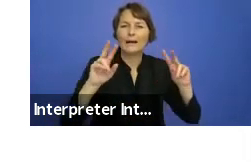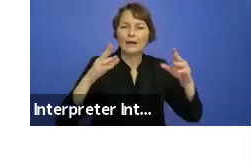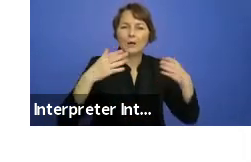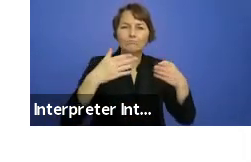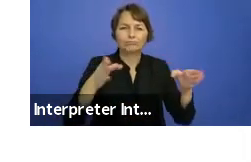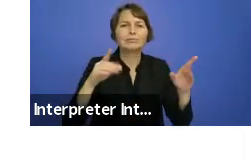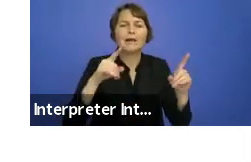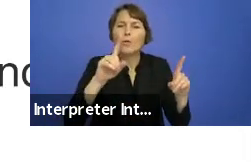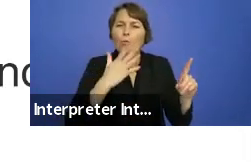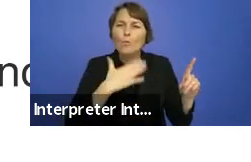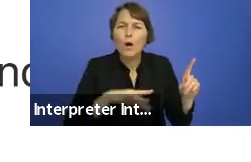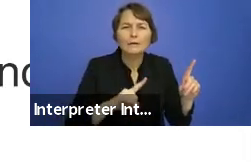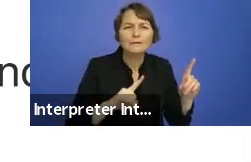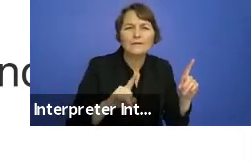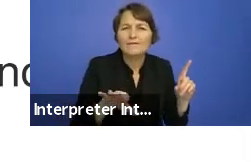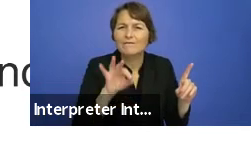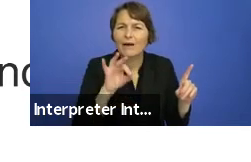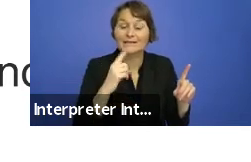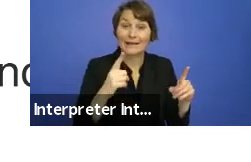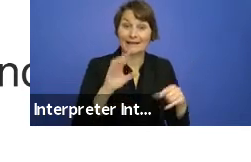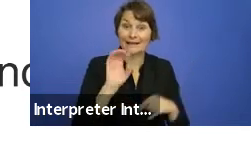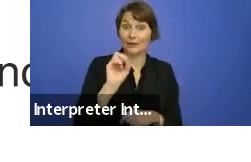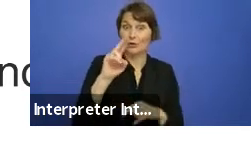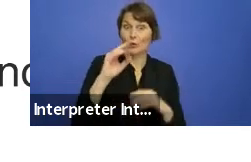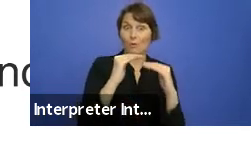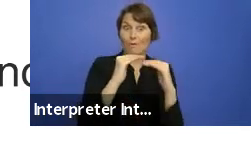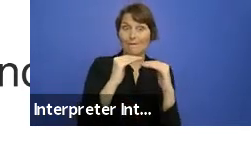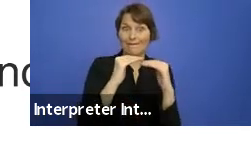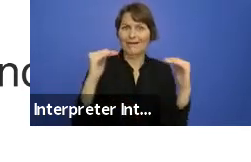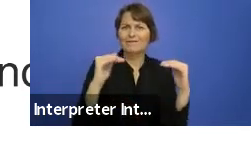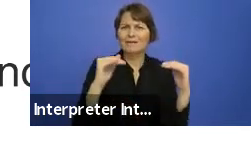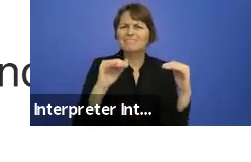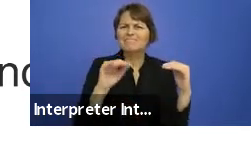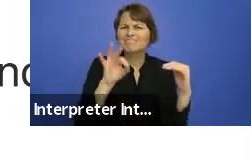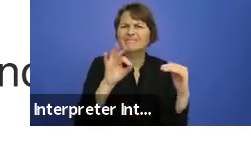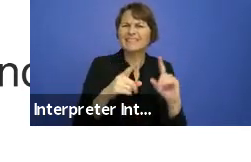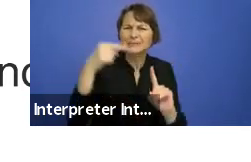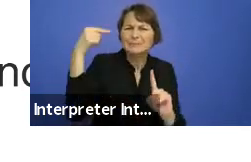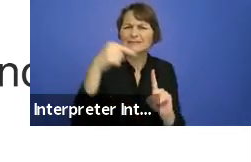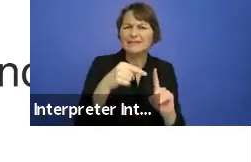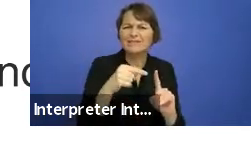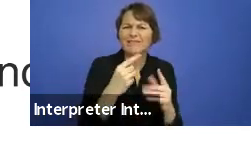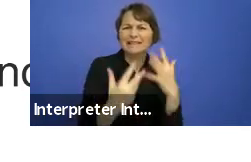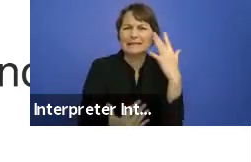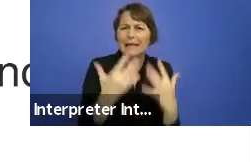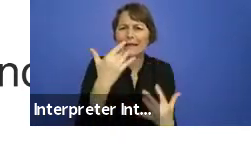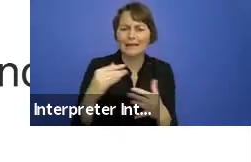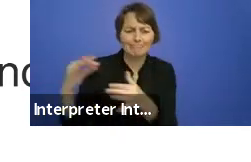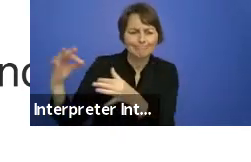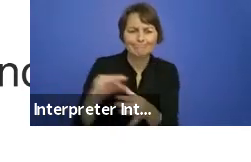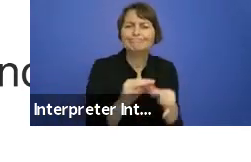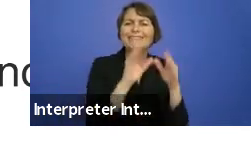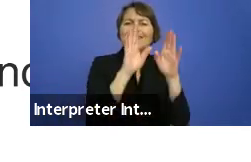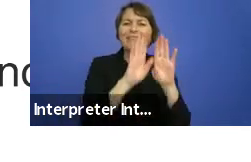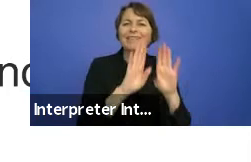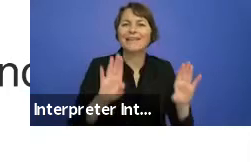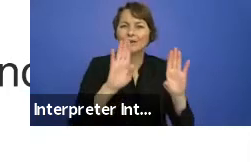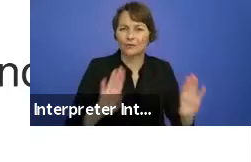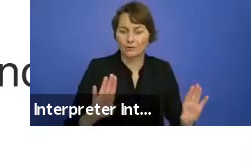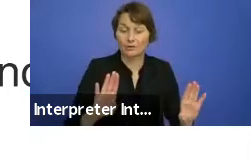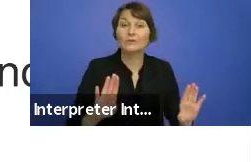single out at European level some specific data on theatre. So now here in this slide, I speak about performing arts